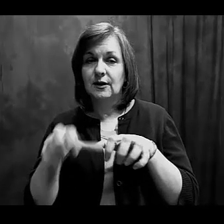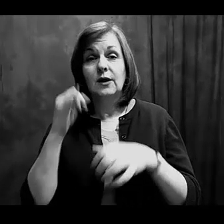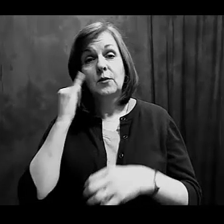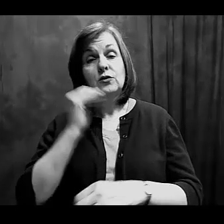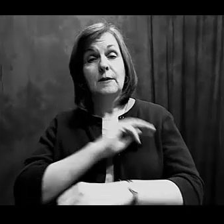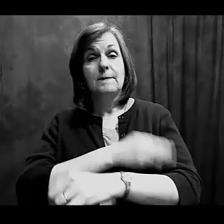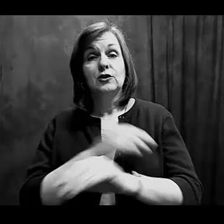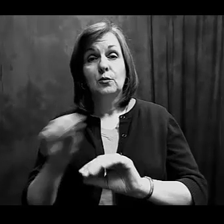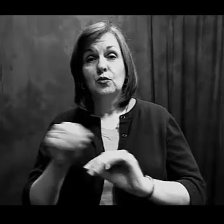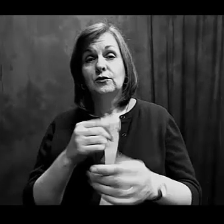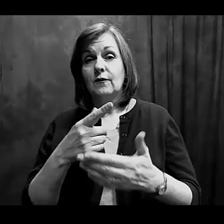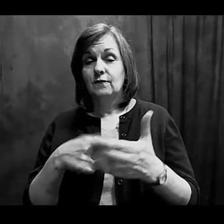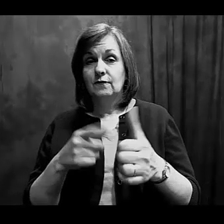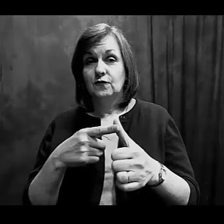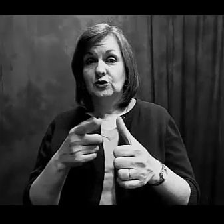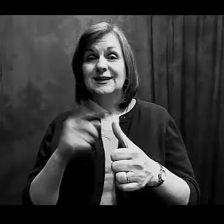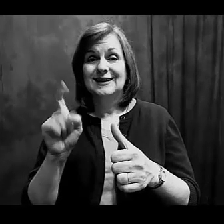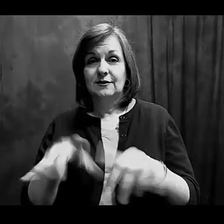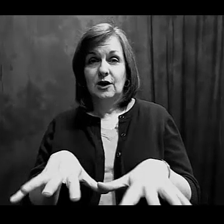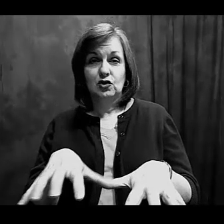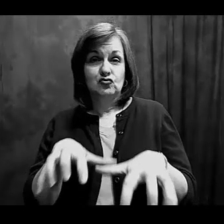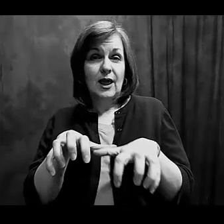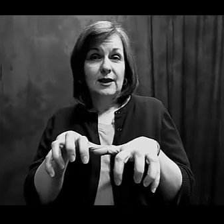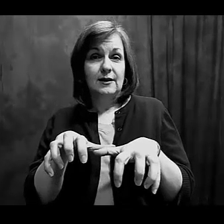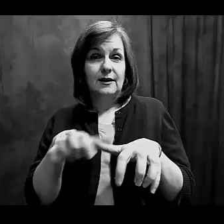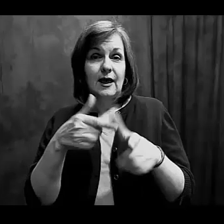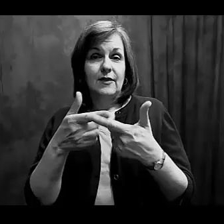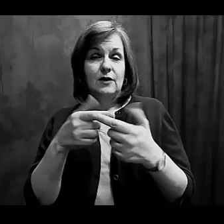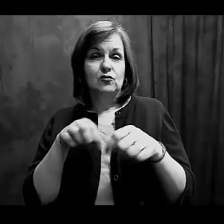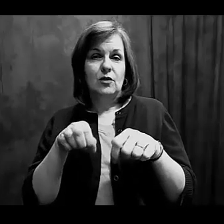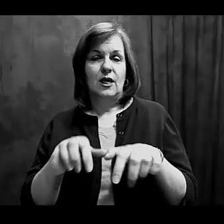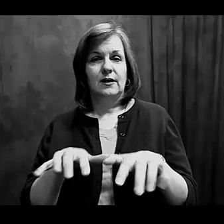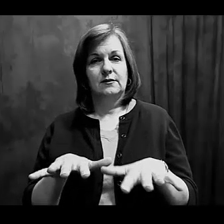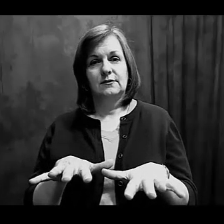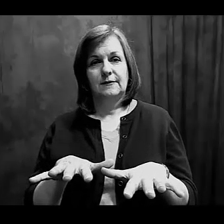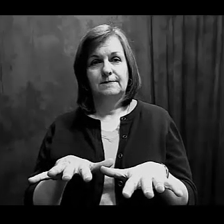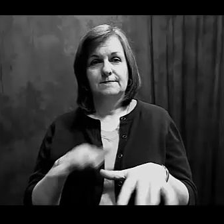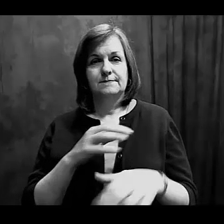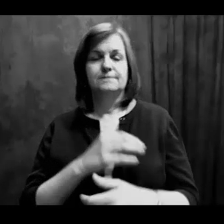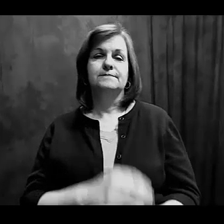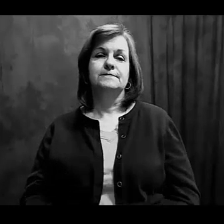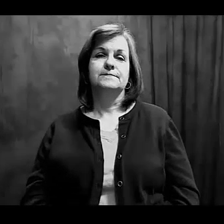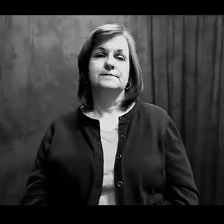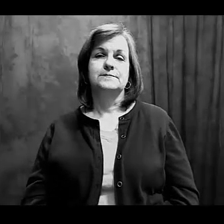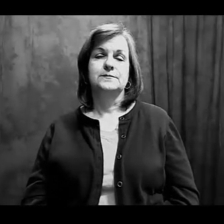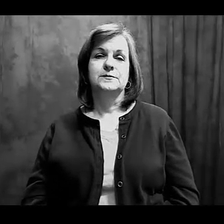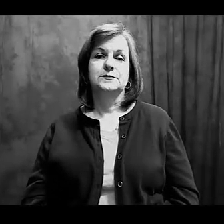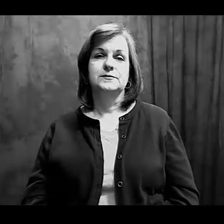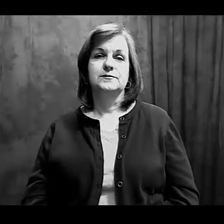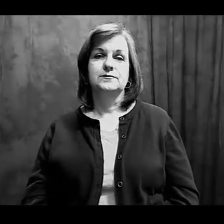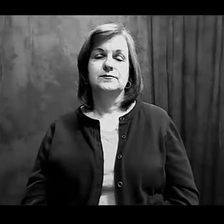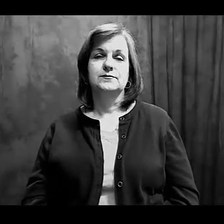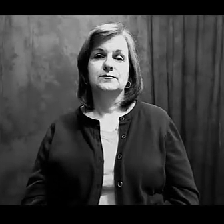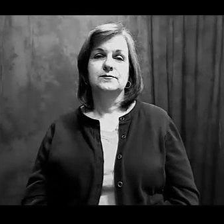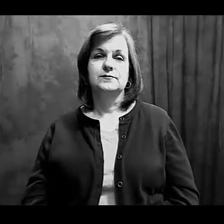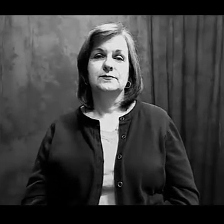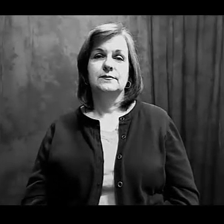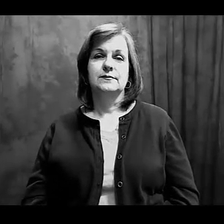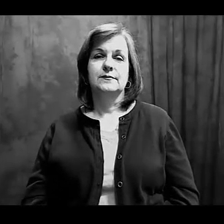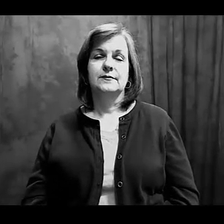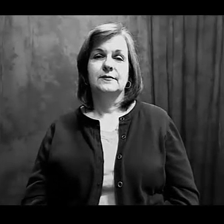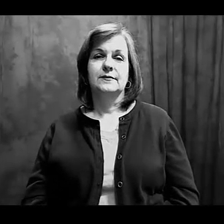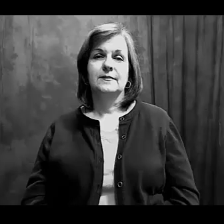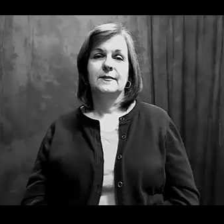muscle is going to move, it has to contract and relax. In order for it to